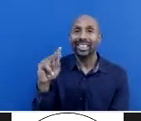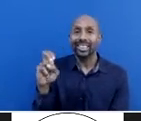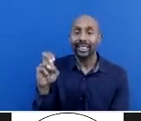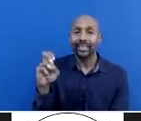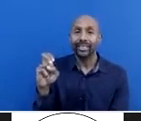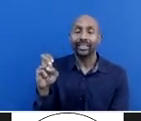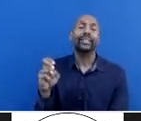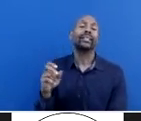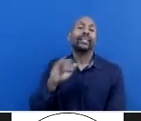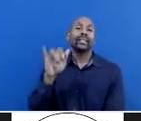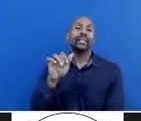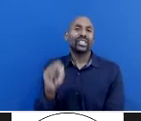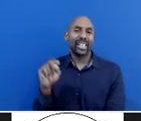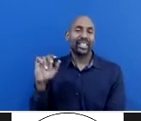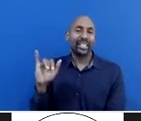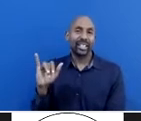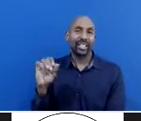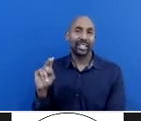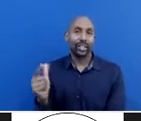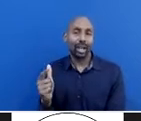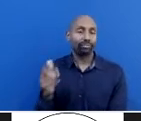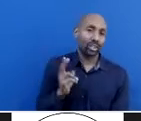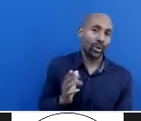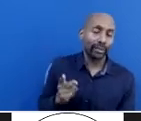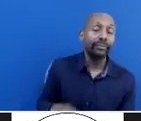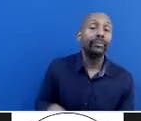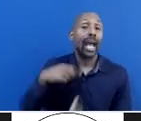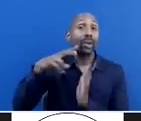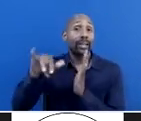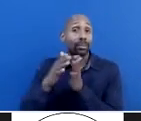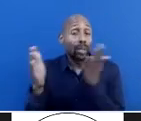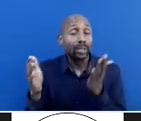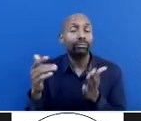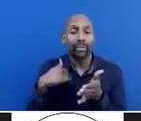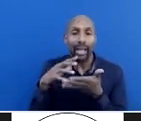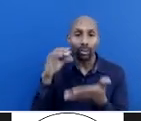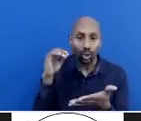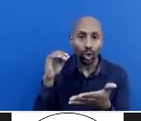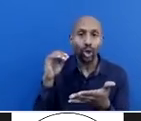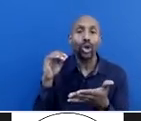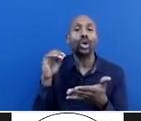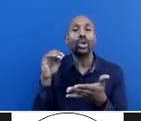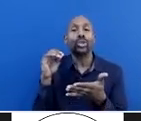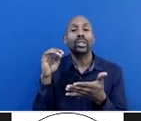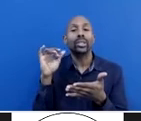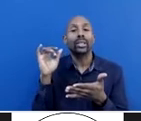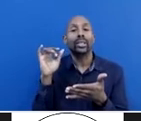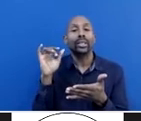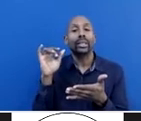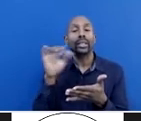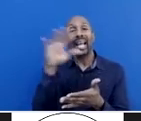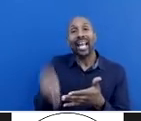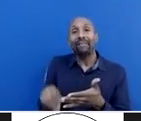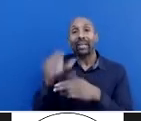reading Jason Young's book, Rituals of Resistance, is that the African